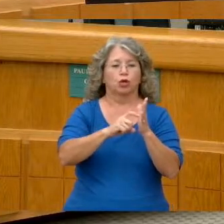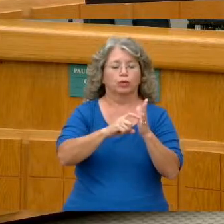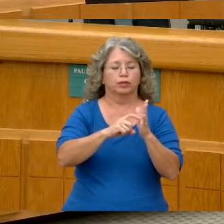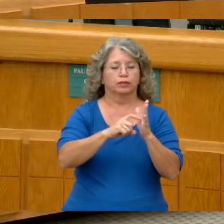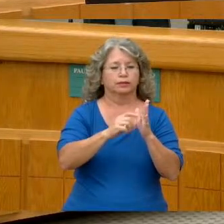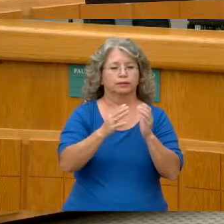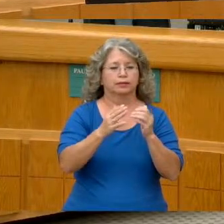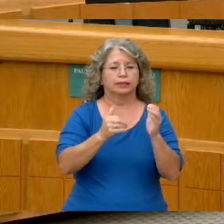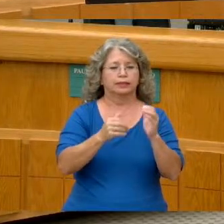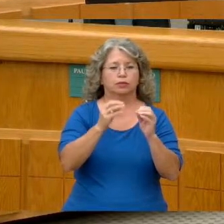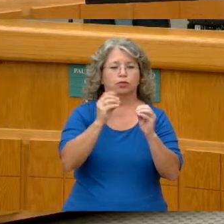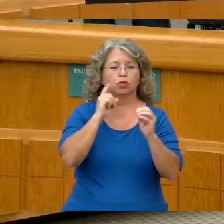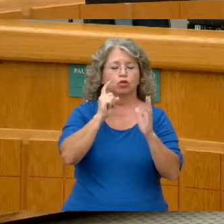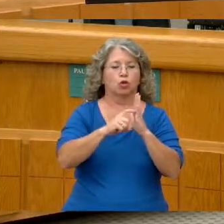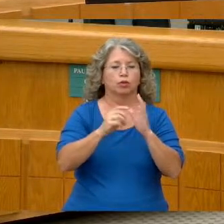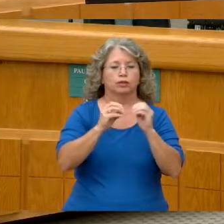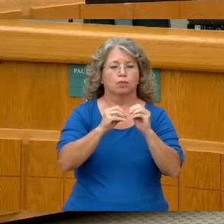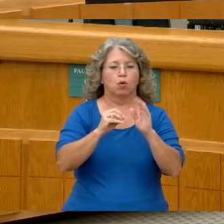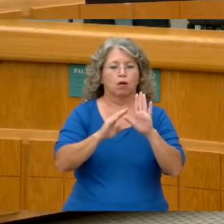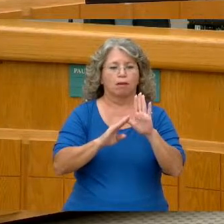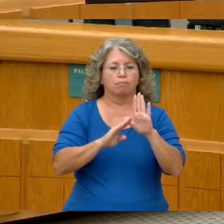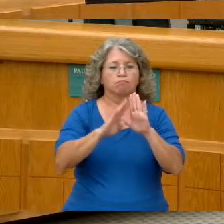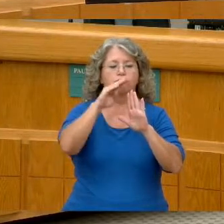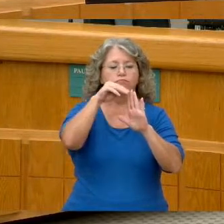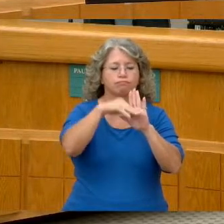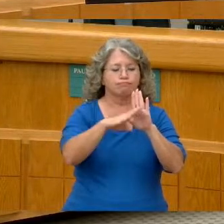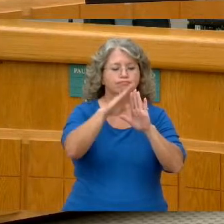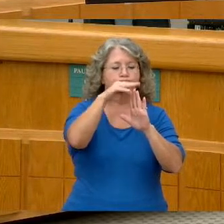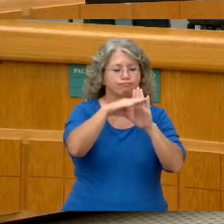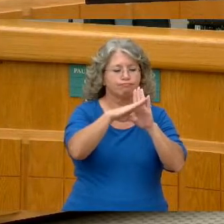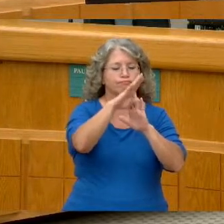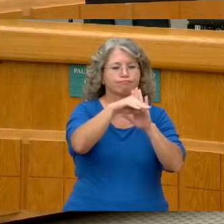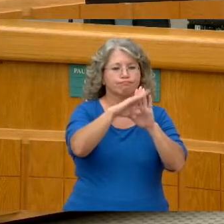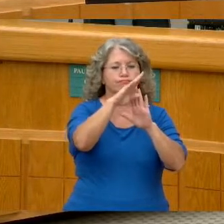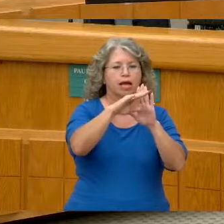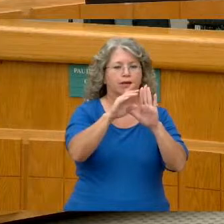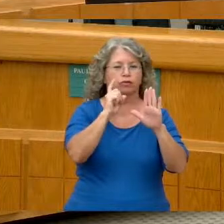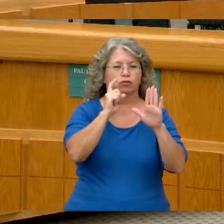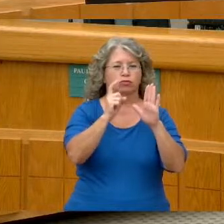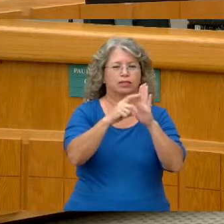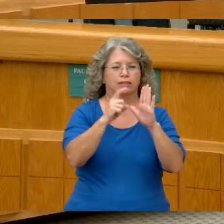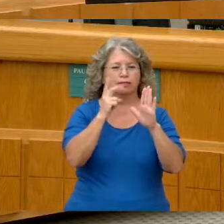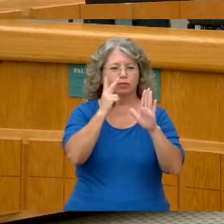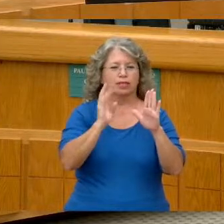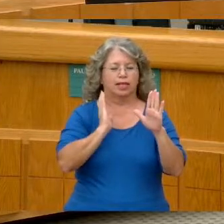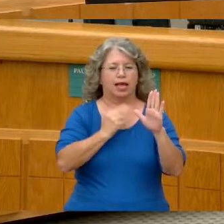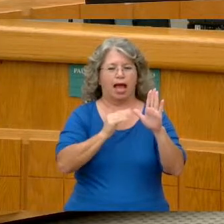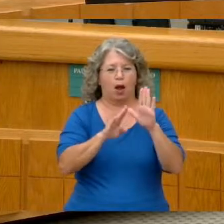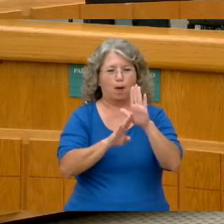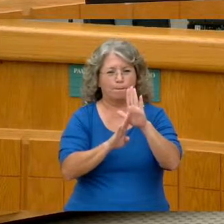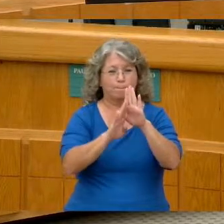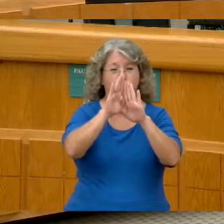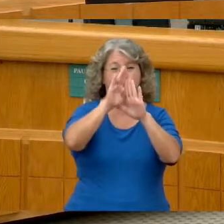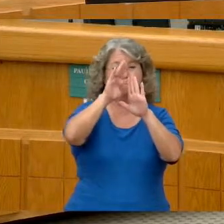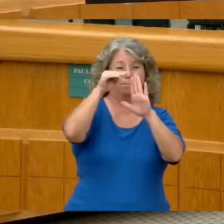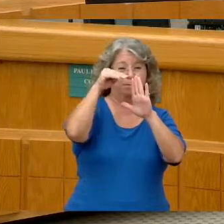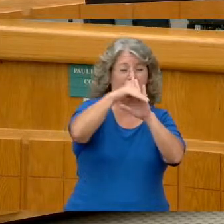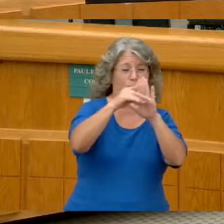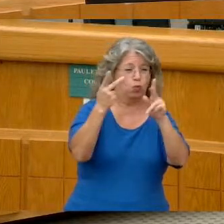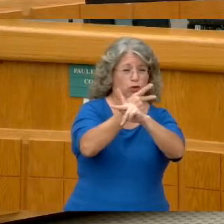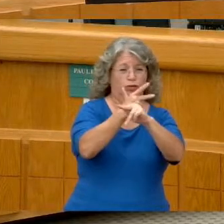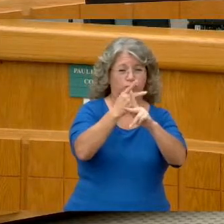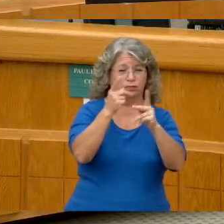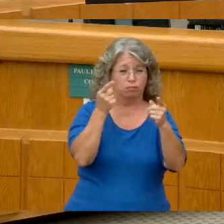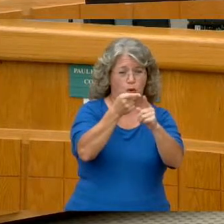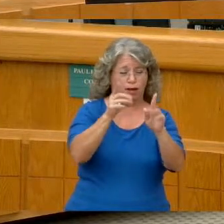trend. You see the peak that looks like right around July 15th, somewhere in that time frame, and then coming down,